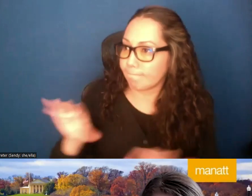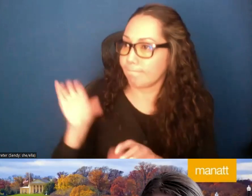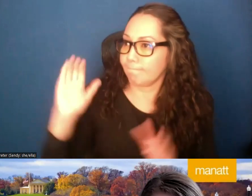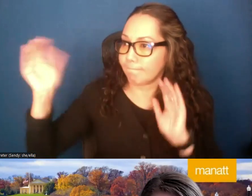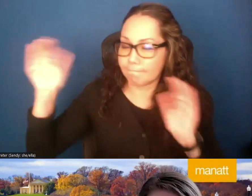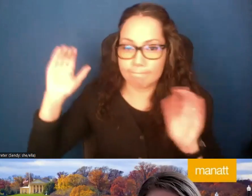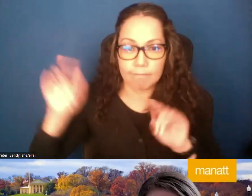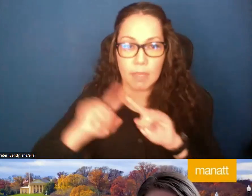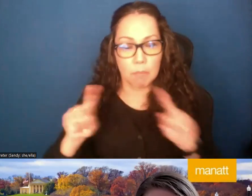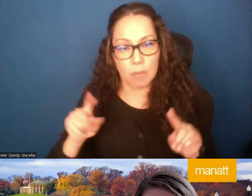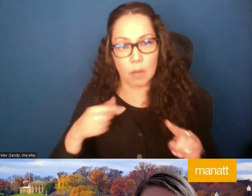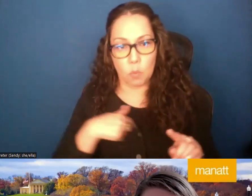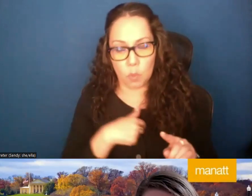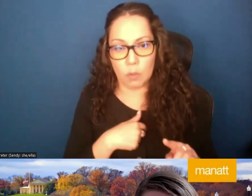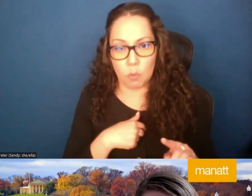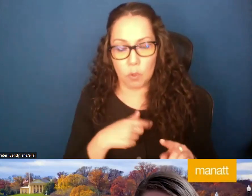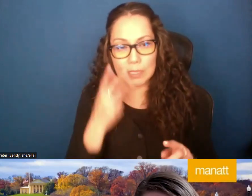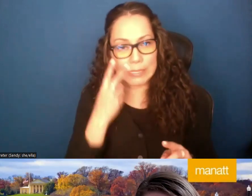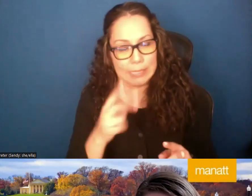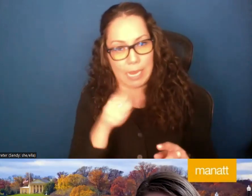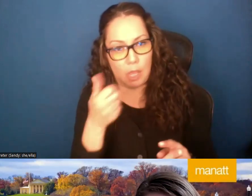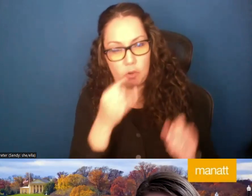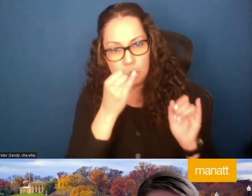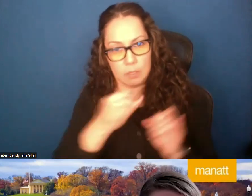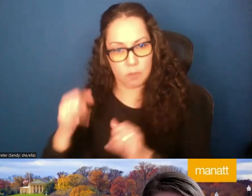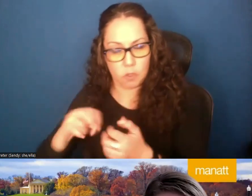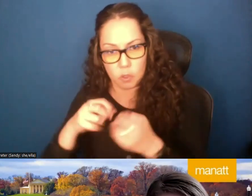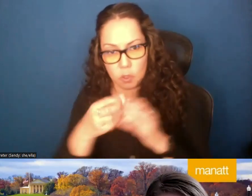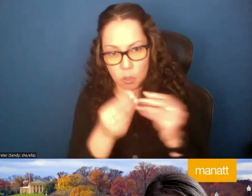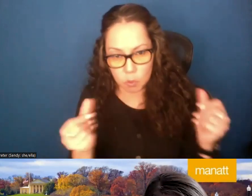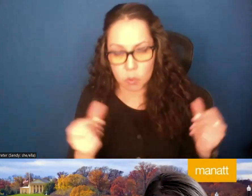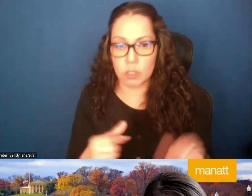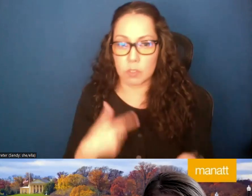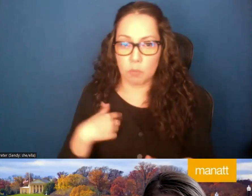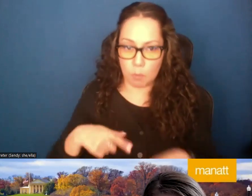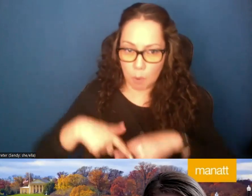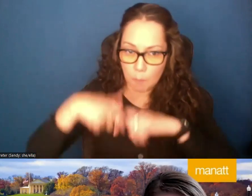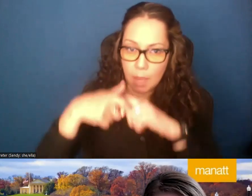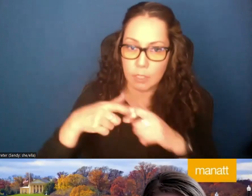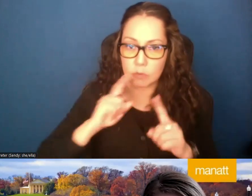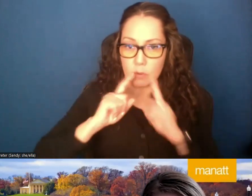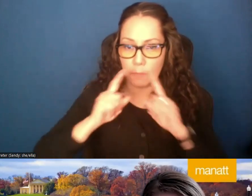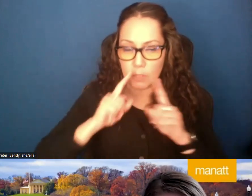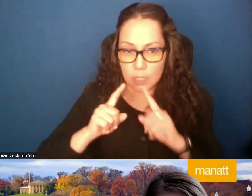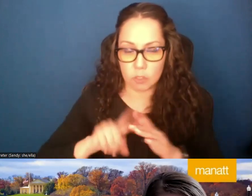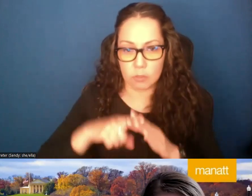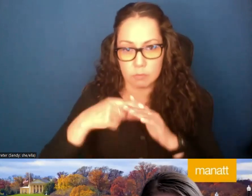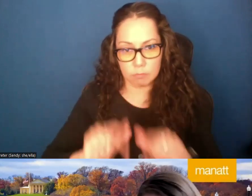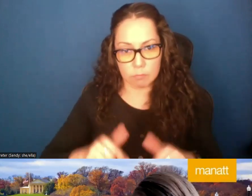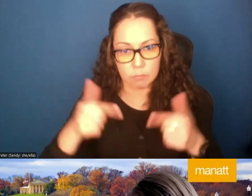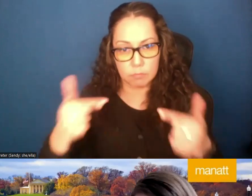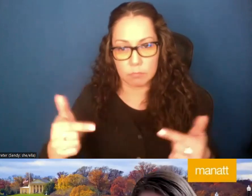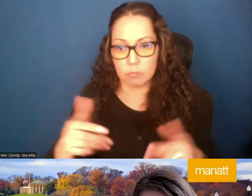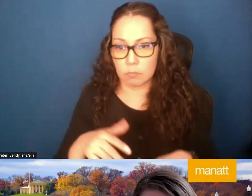that we might consider. And so definitely we'll take moments to pause for conversation, but we also invite people to comment in the chat throughout.